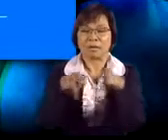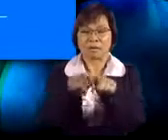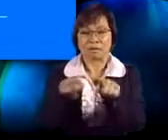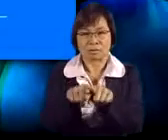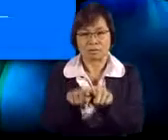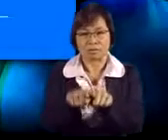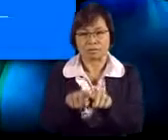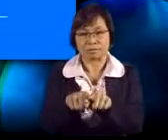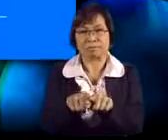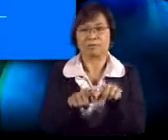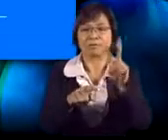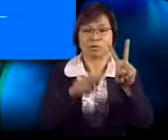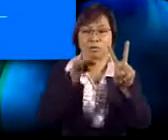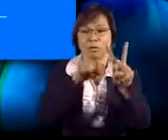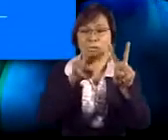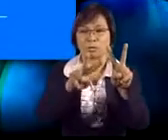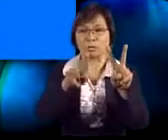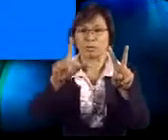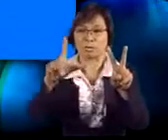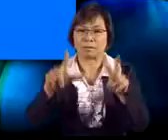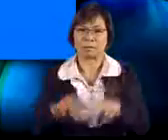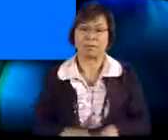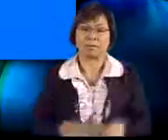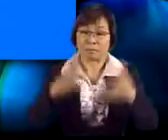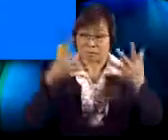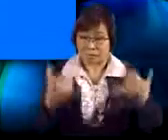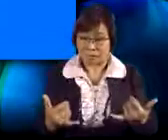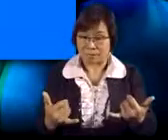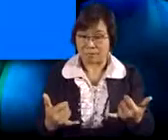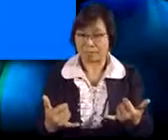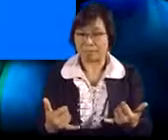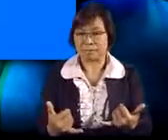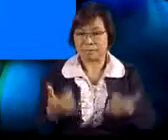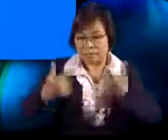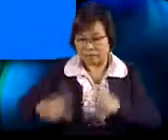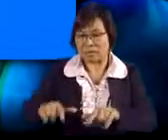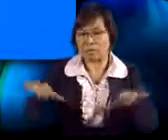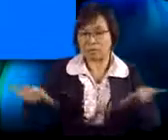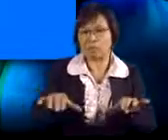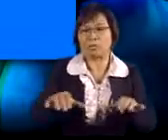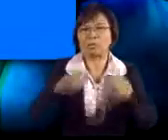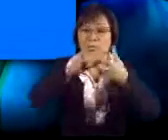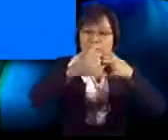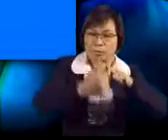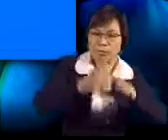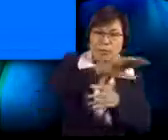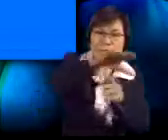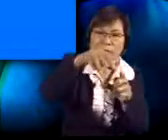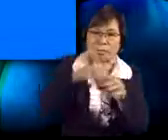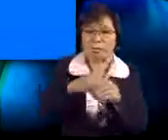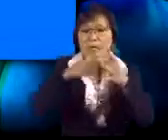to 2.2 liters. Now, let's do the problem